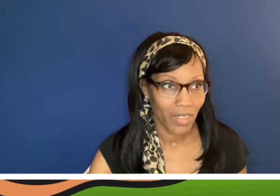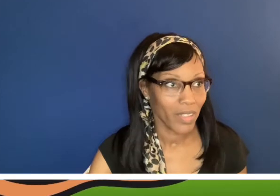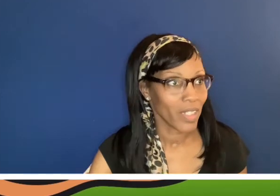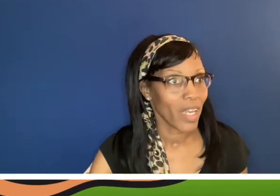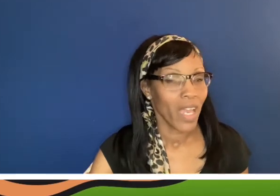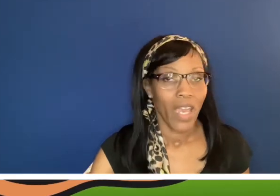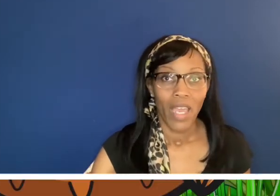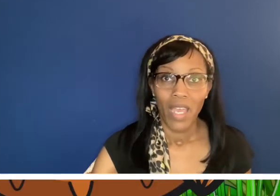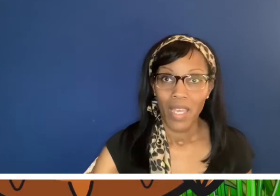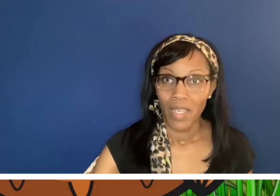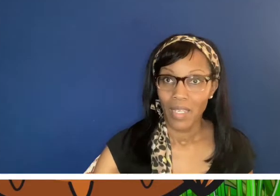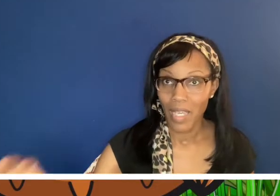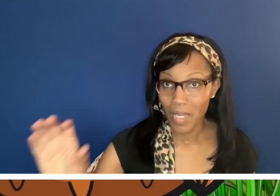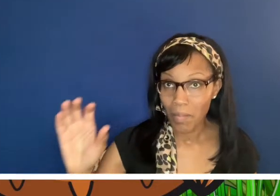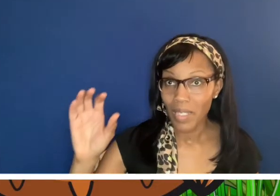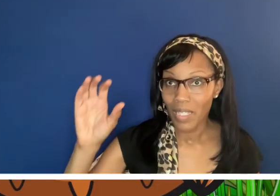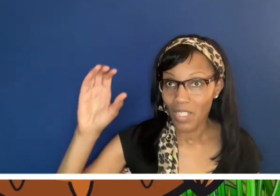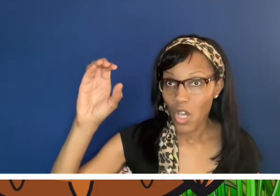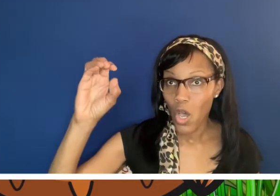Next,